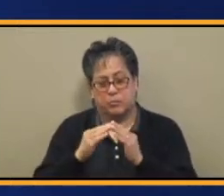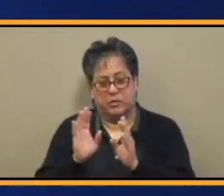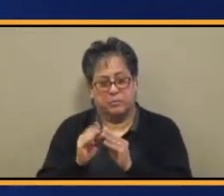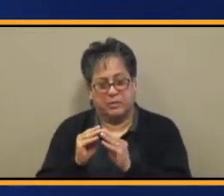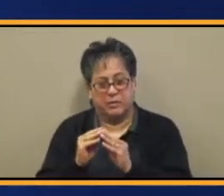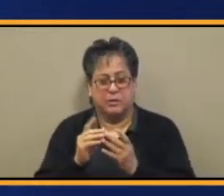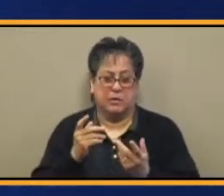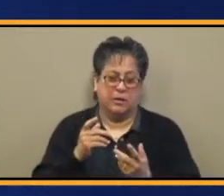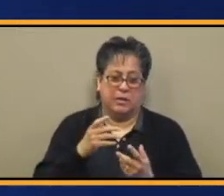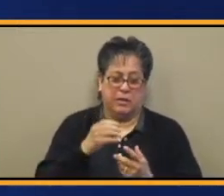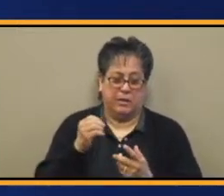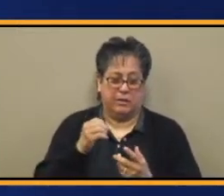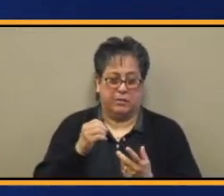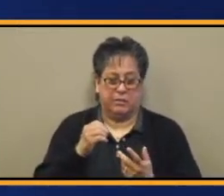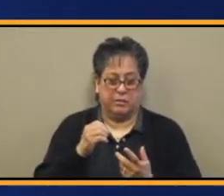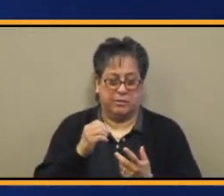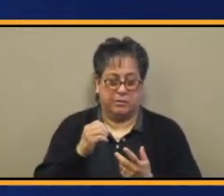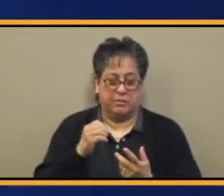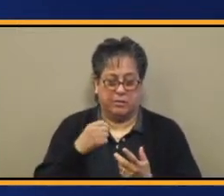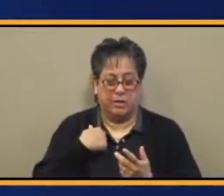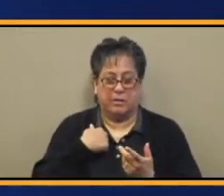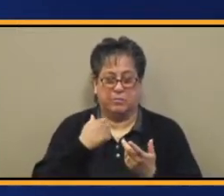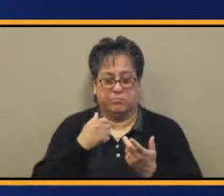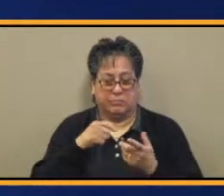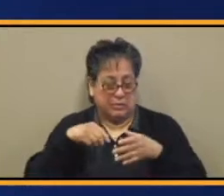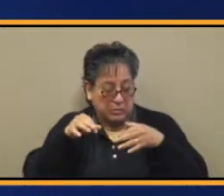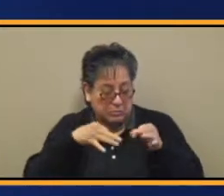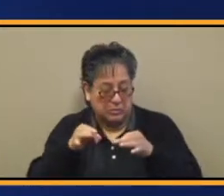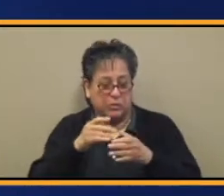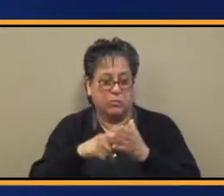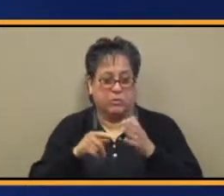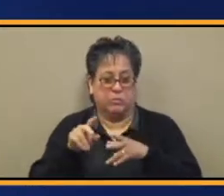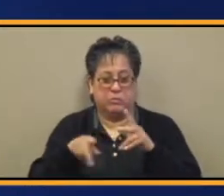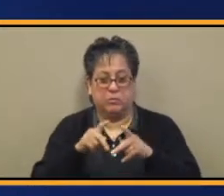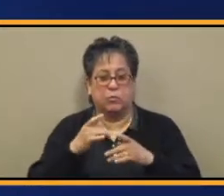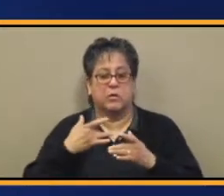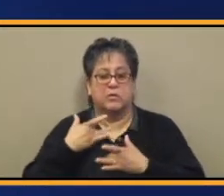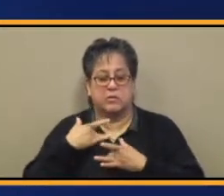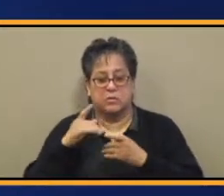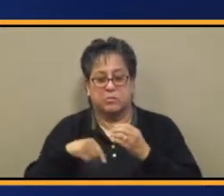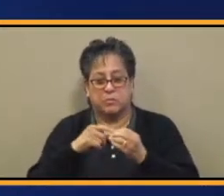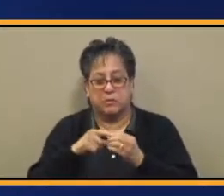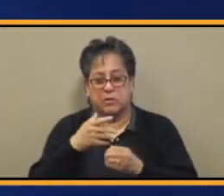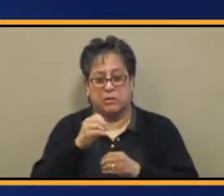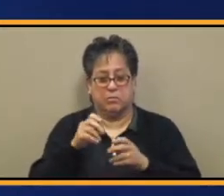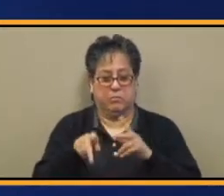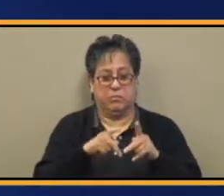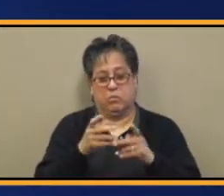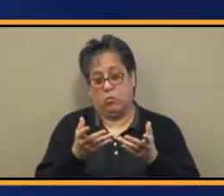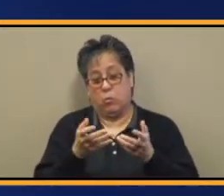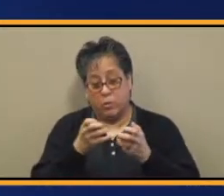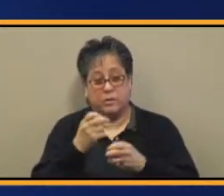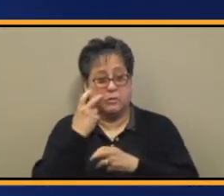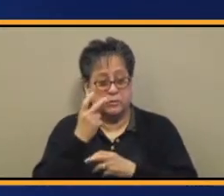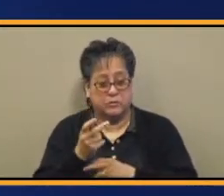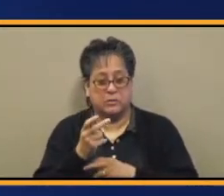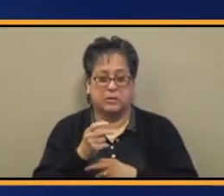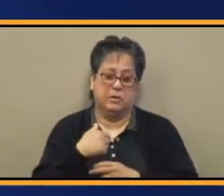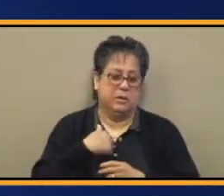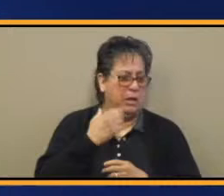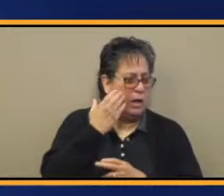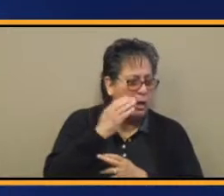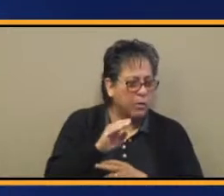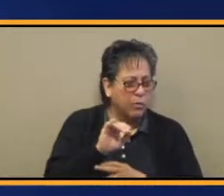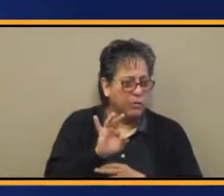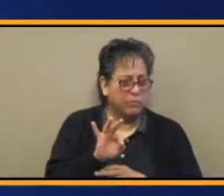would be remiss if I didn't explain what our constituents were concerned about and what they would like to see. And I don't know if